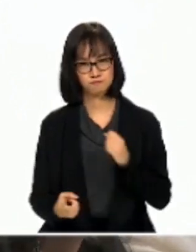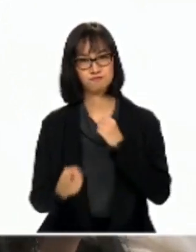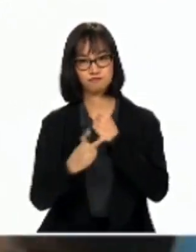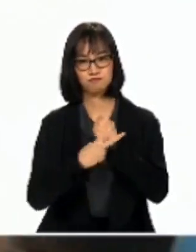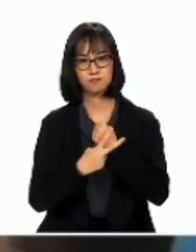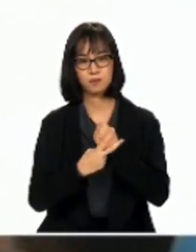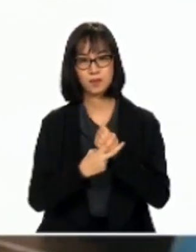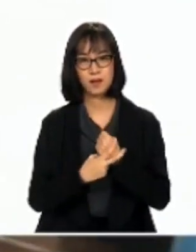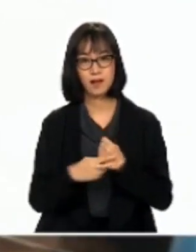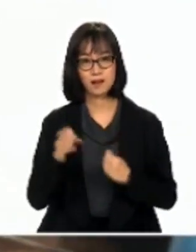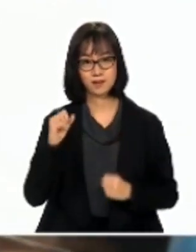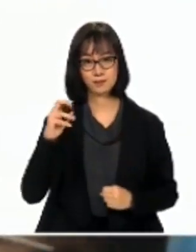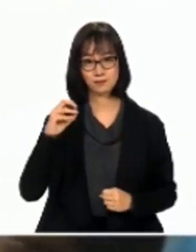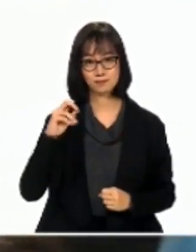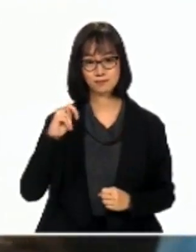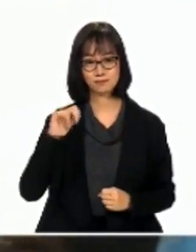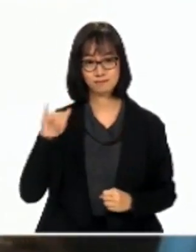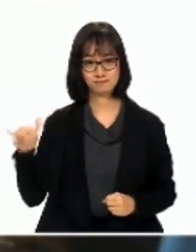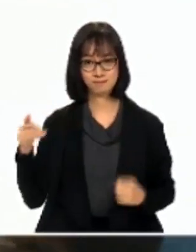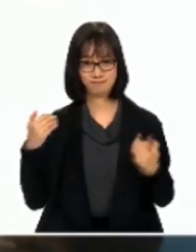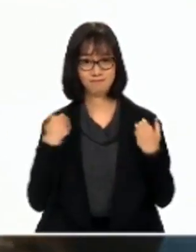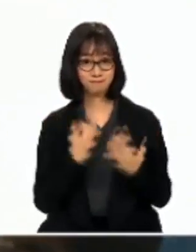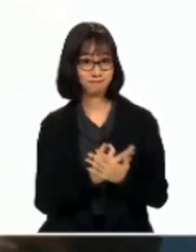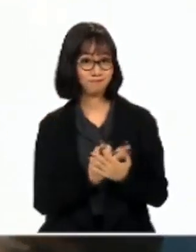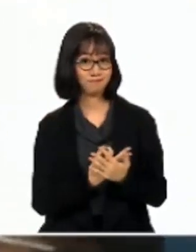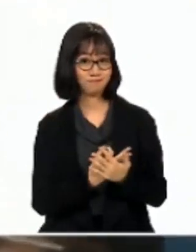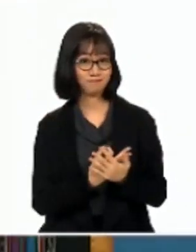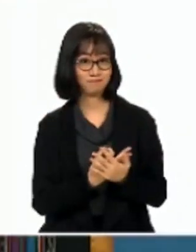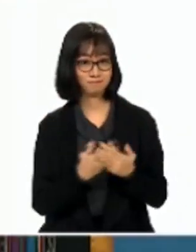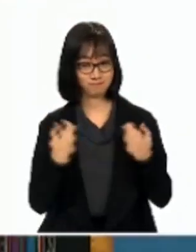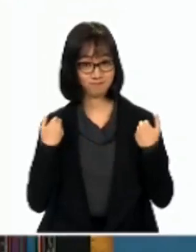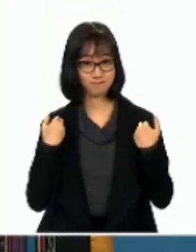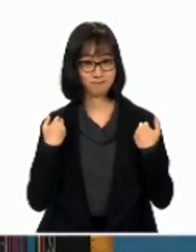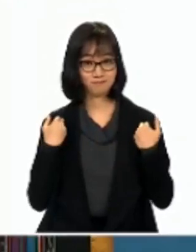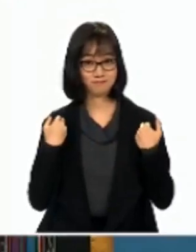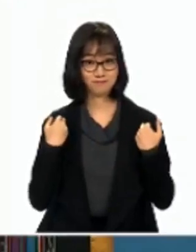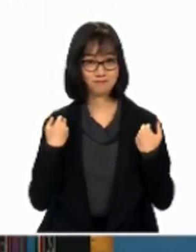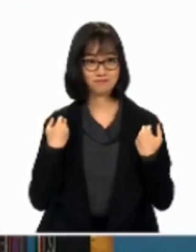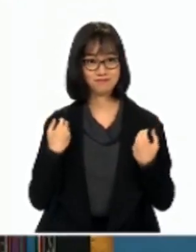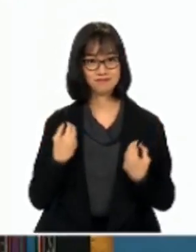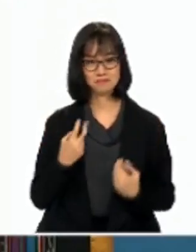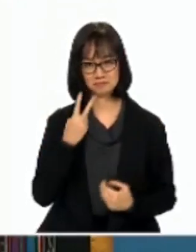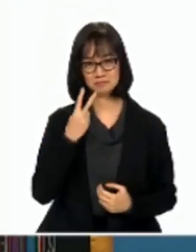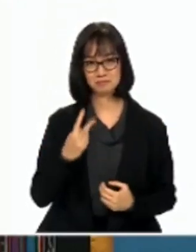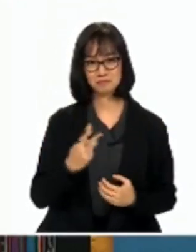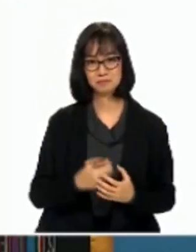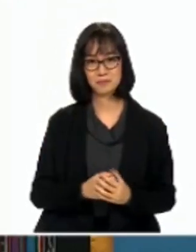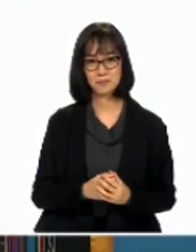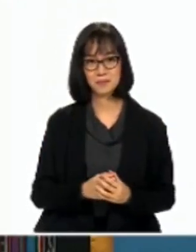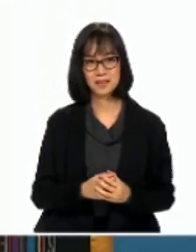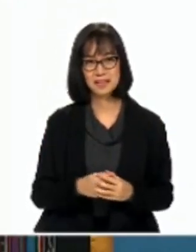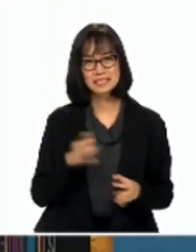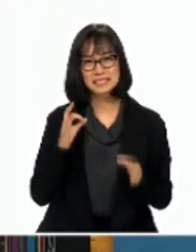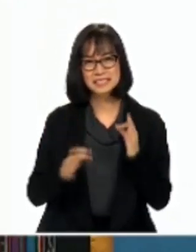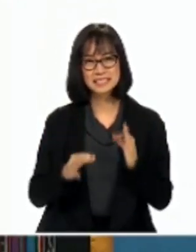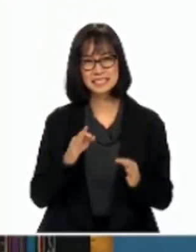money? Oh, yes. Oh, see? Basta sa maraming tao, mahiya man mag-deny.